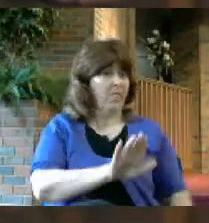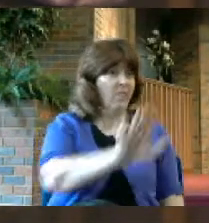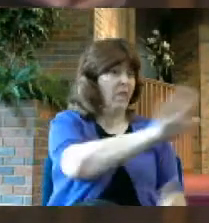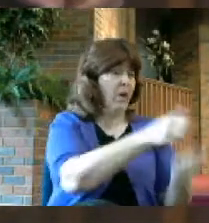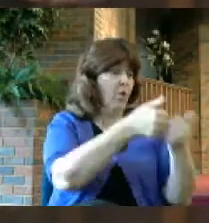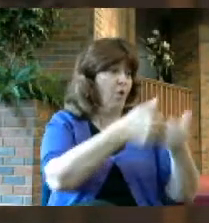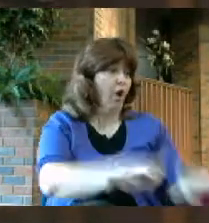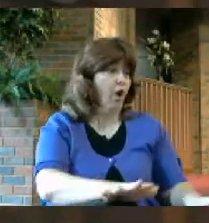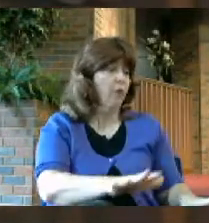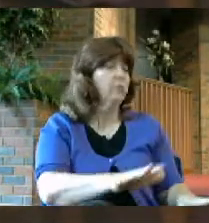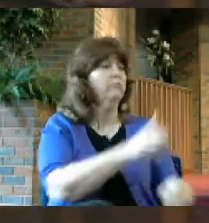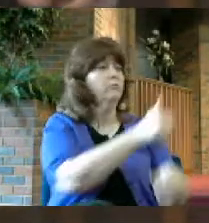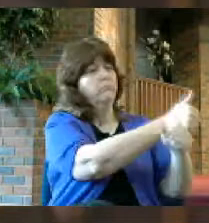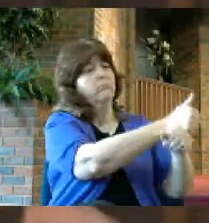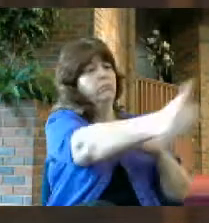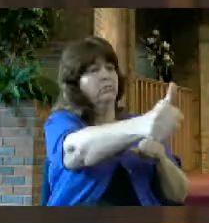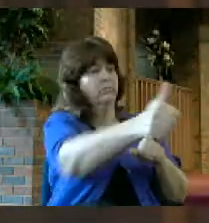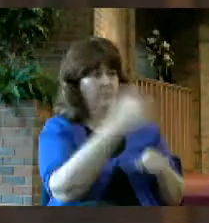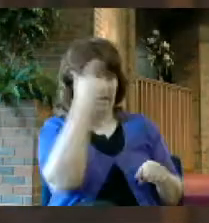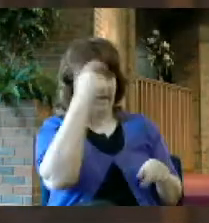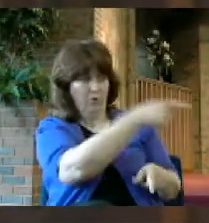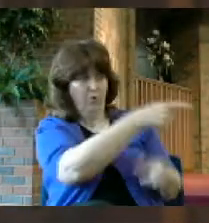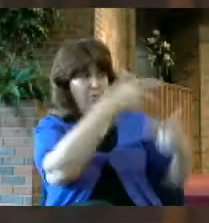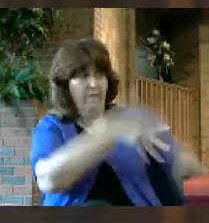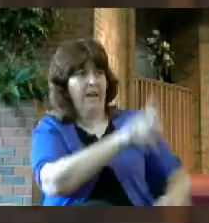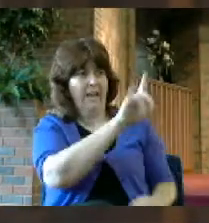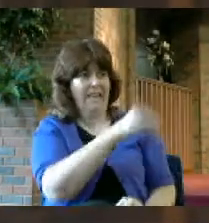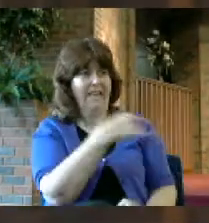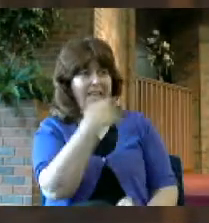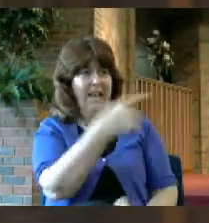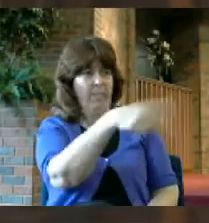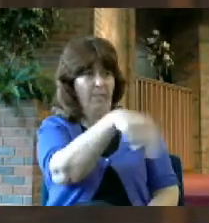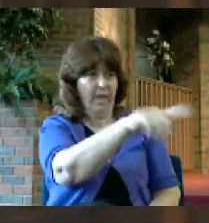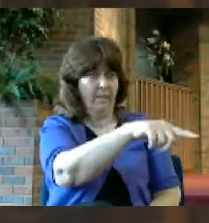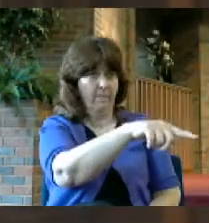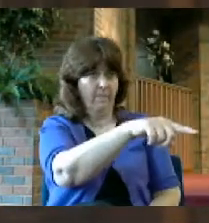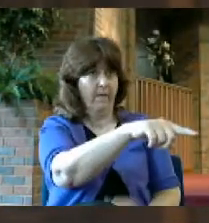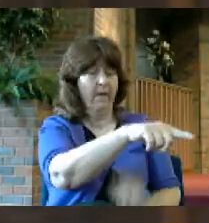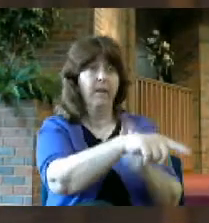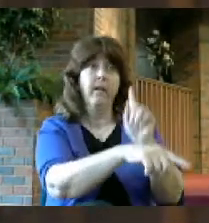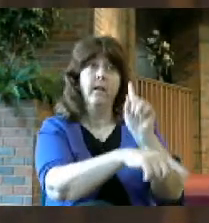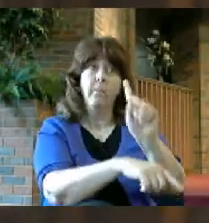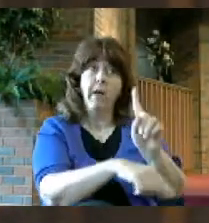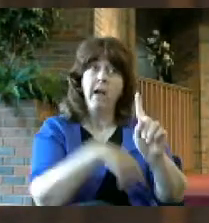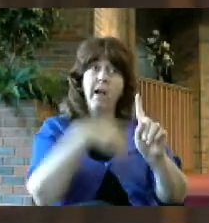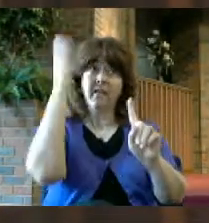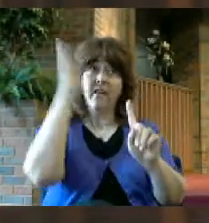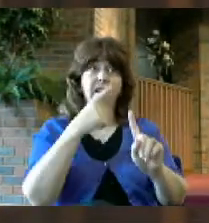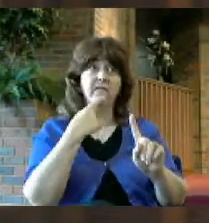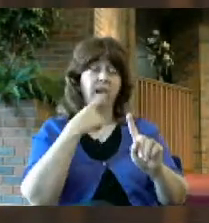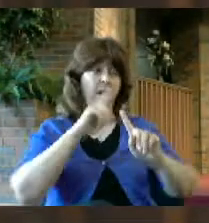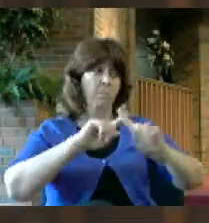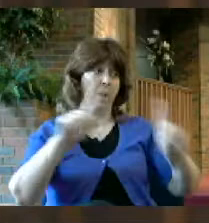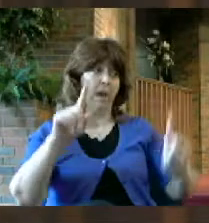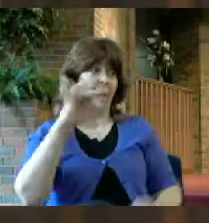them. But then God says very sternly, but if I have told you to warn them,